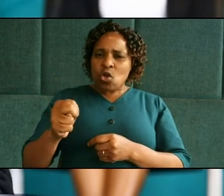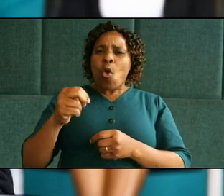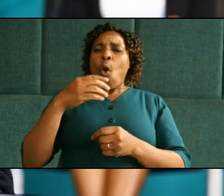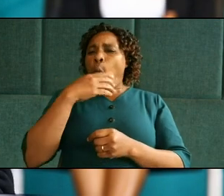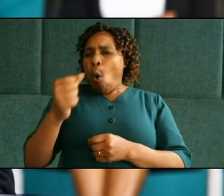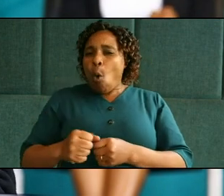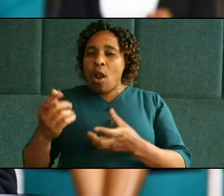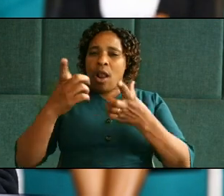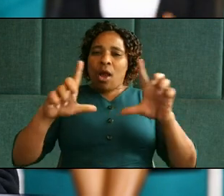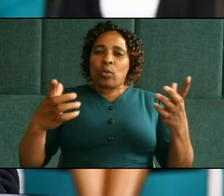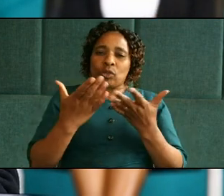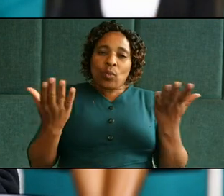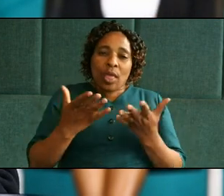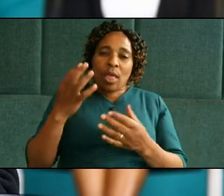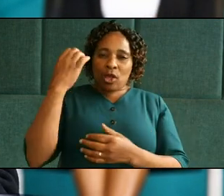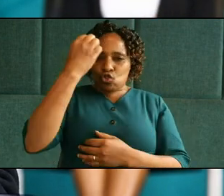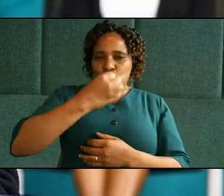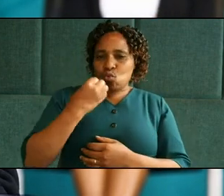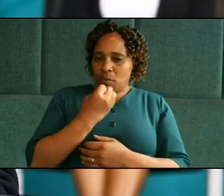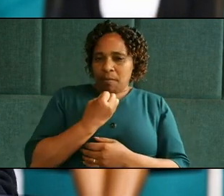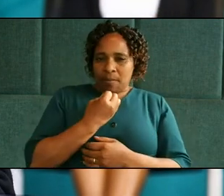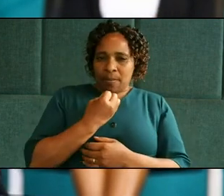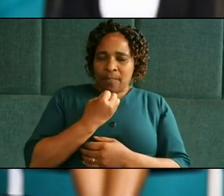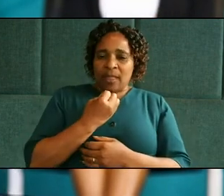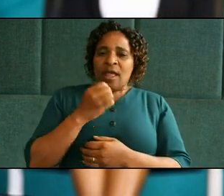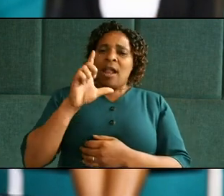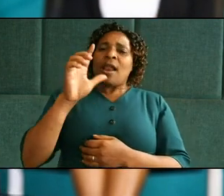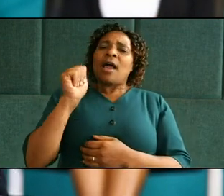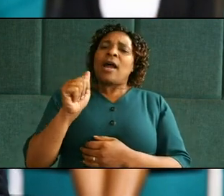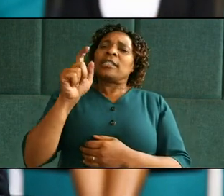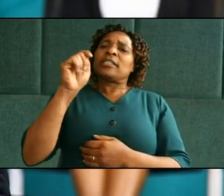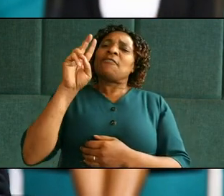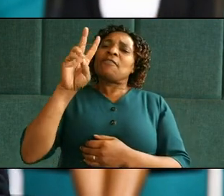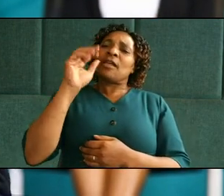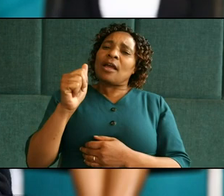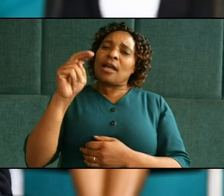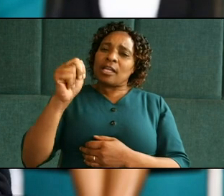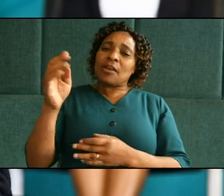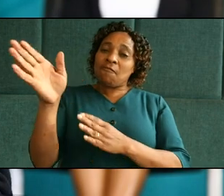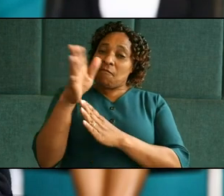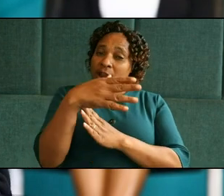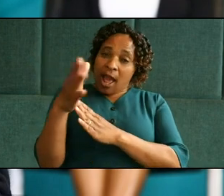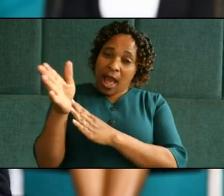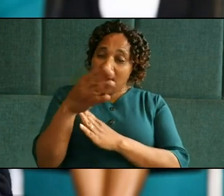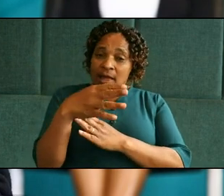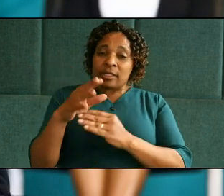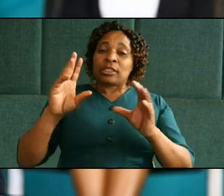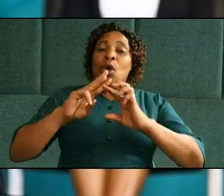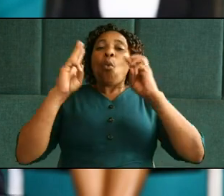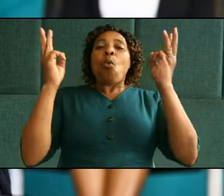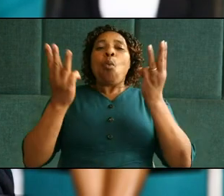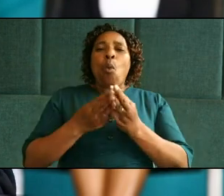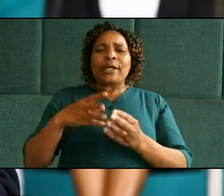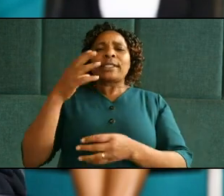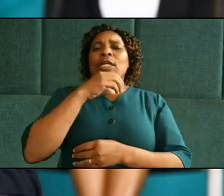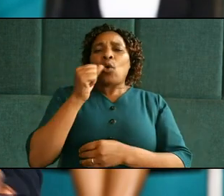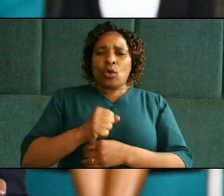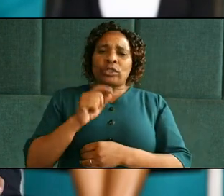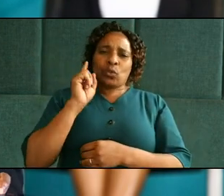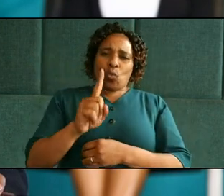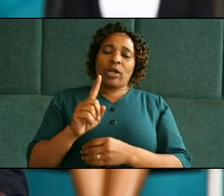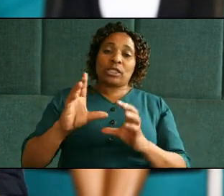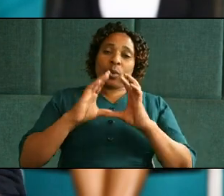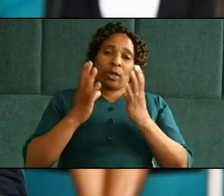in Europe. And the Latvian flag is also one of the oldest flags worldwide.